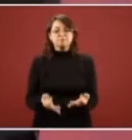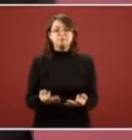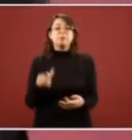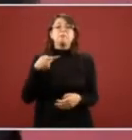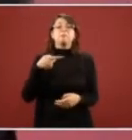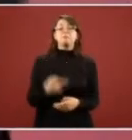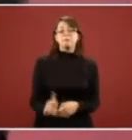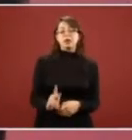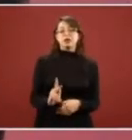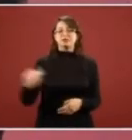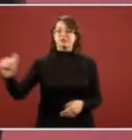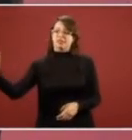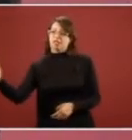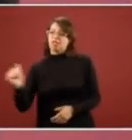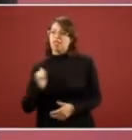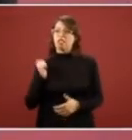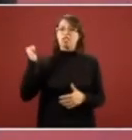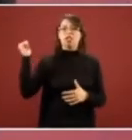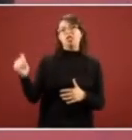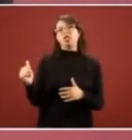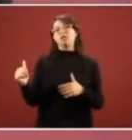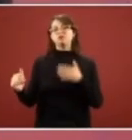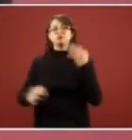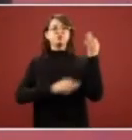politizar estos